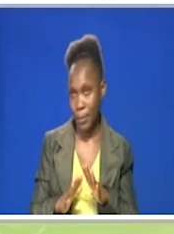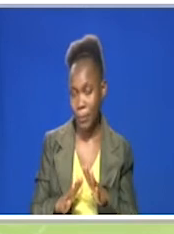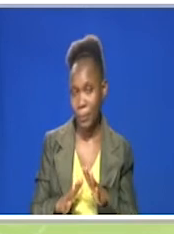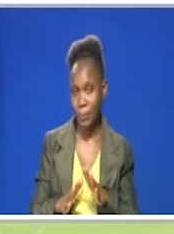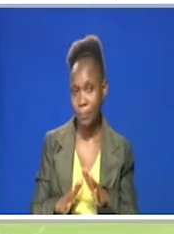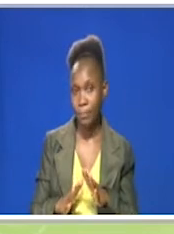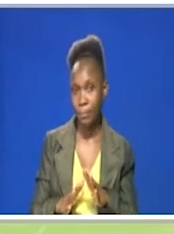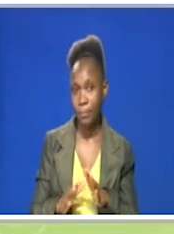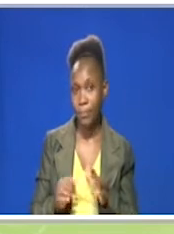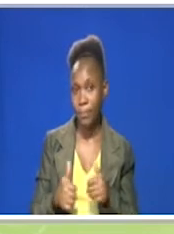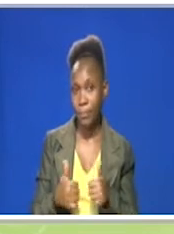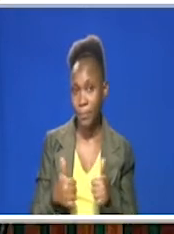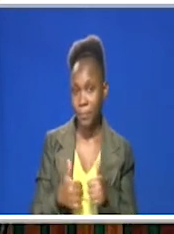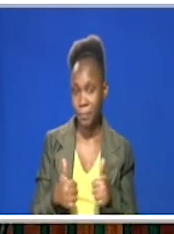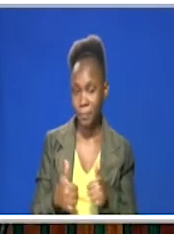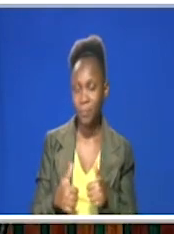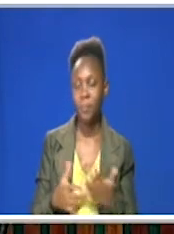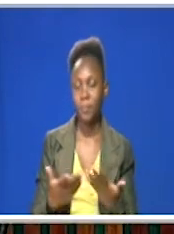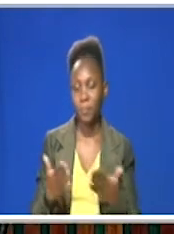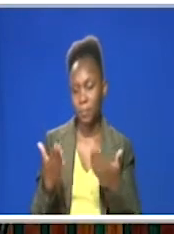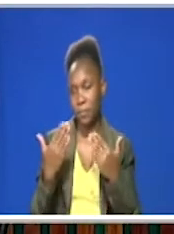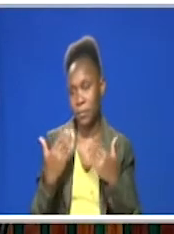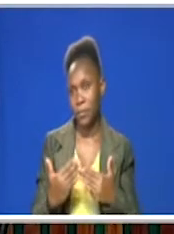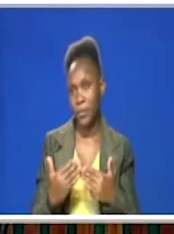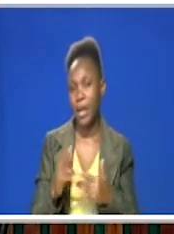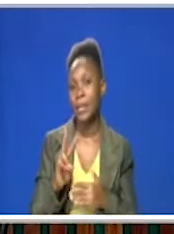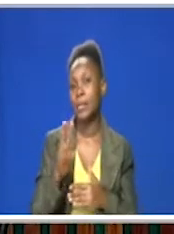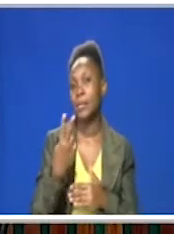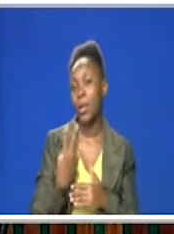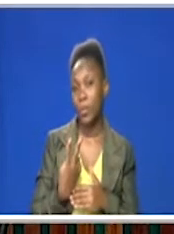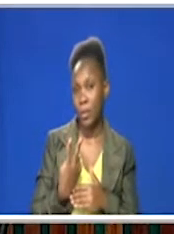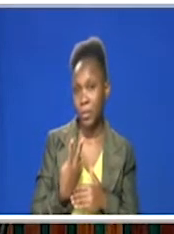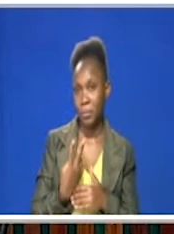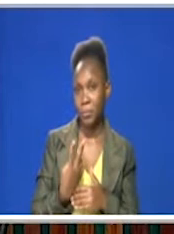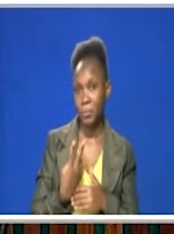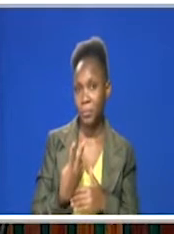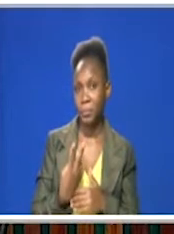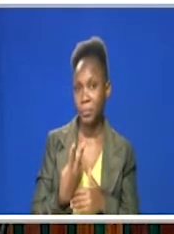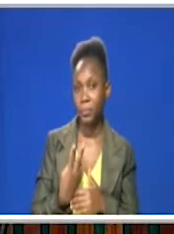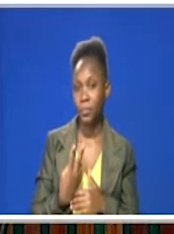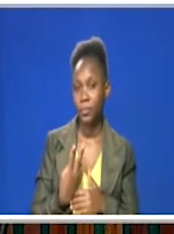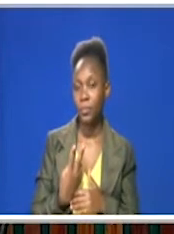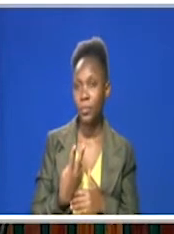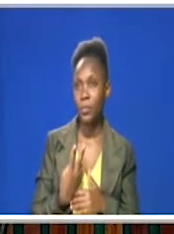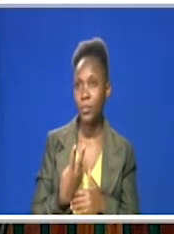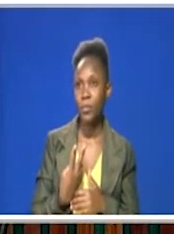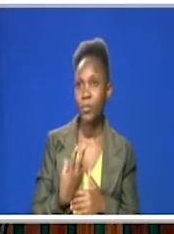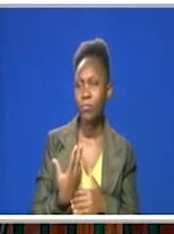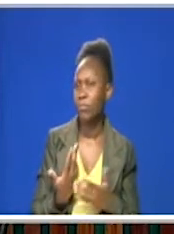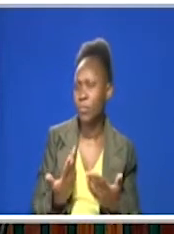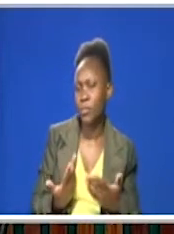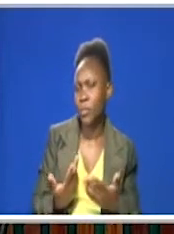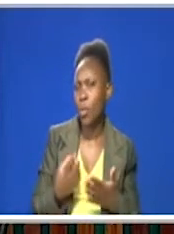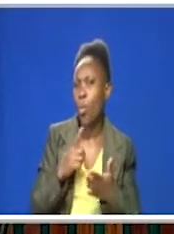of division. Then we have our second factor that affects the rate